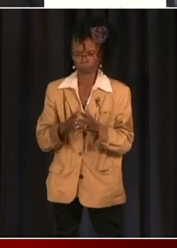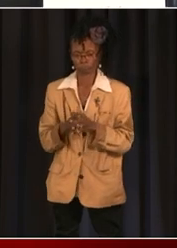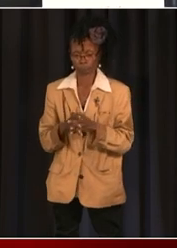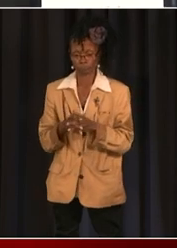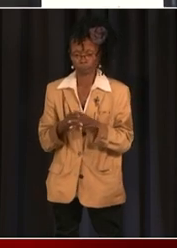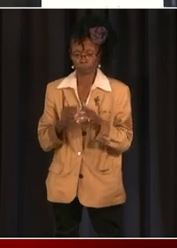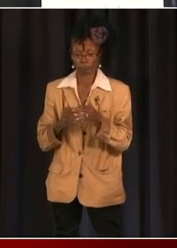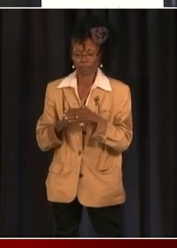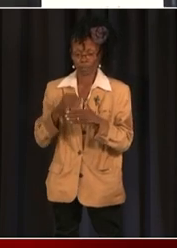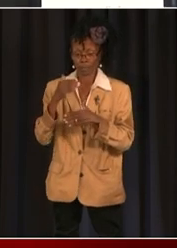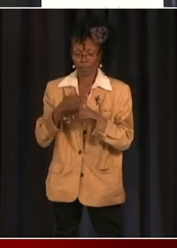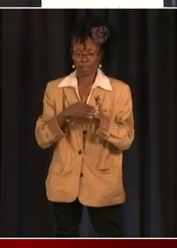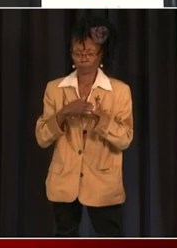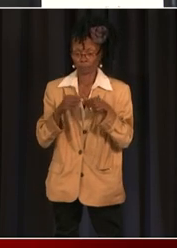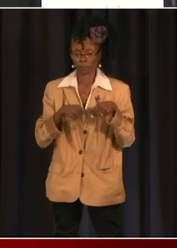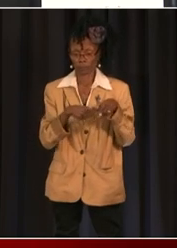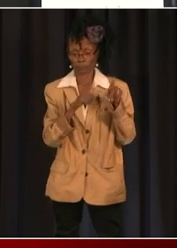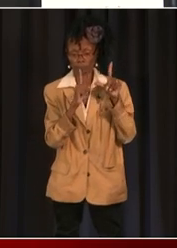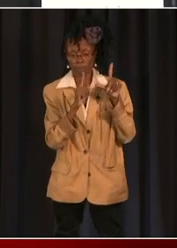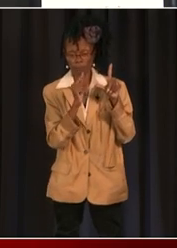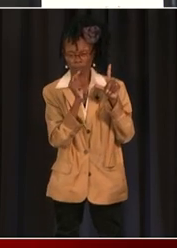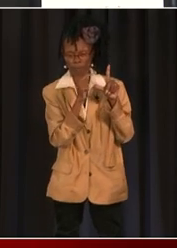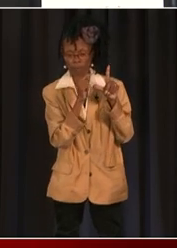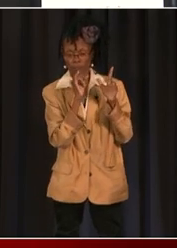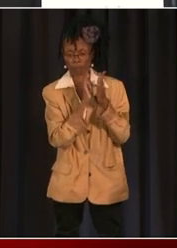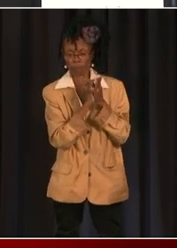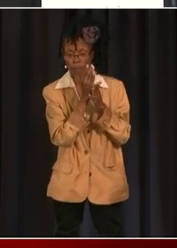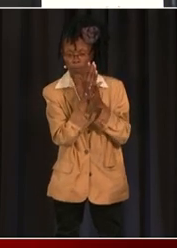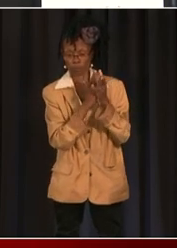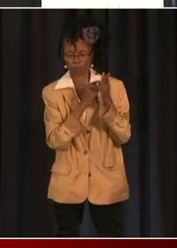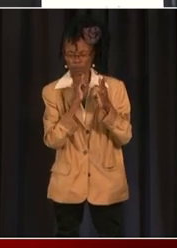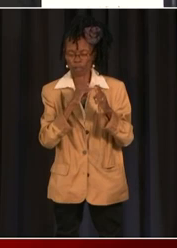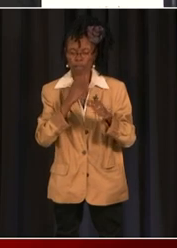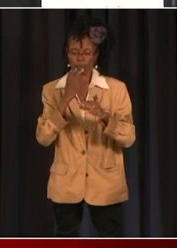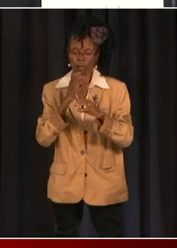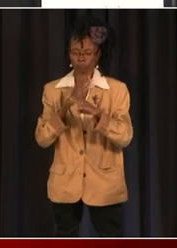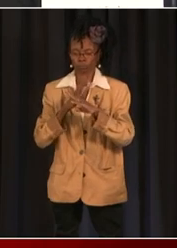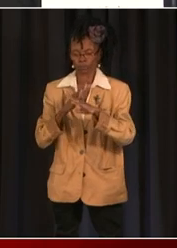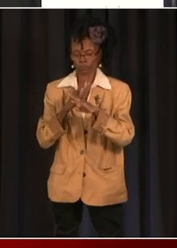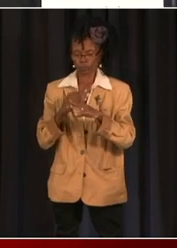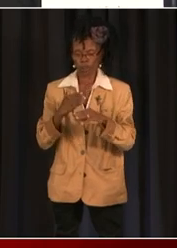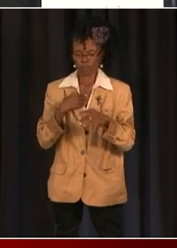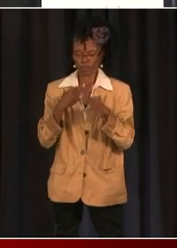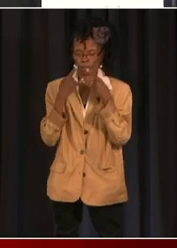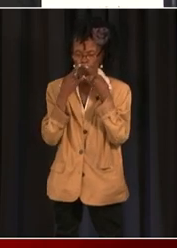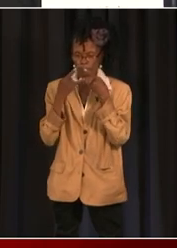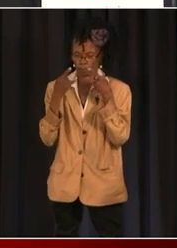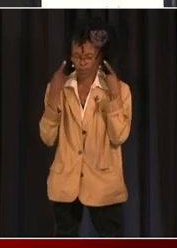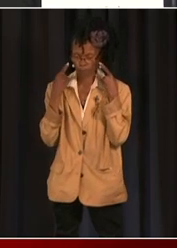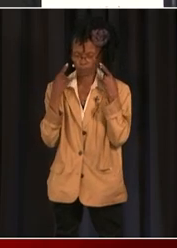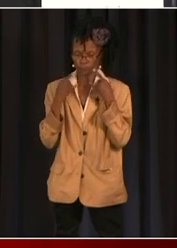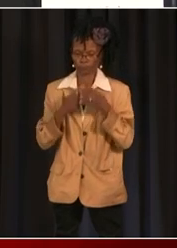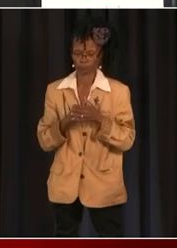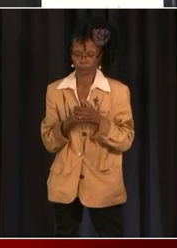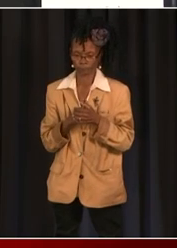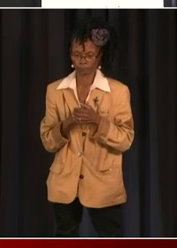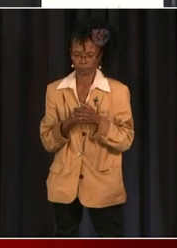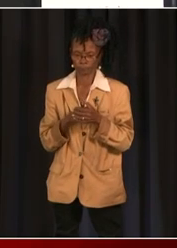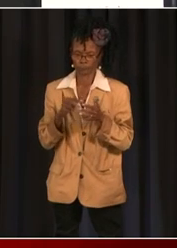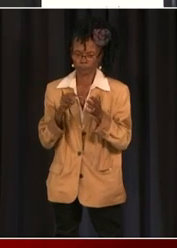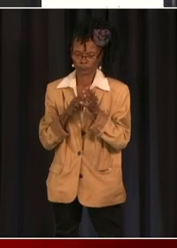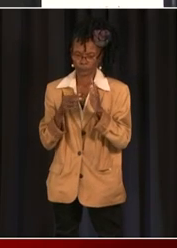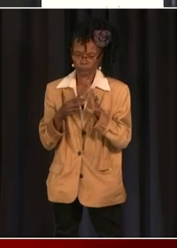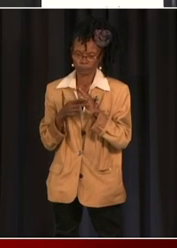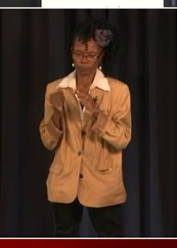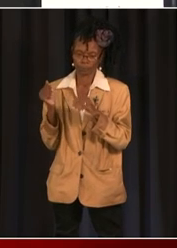As we go to the next slide, as I mentioned earlier, part of our prevention strategy is to ensure that we have universal masking. What that means is that all